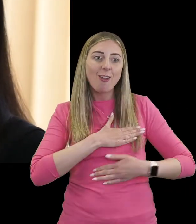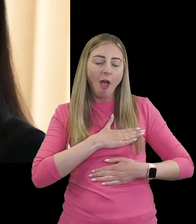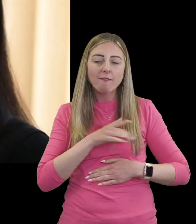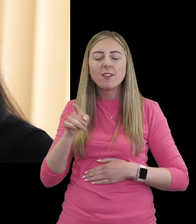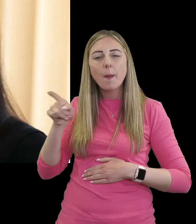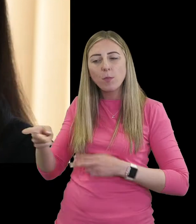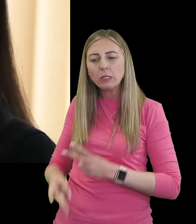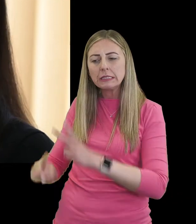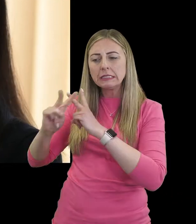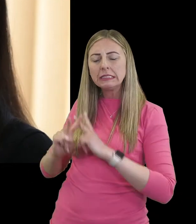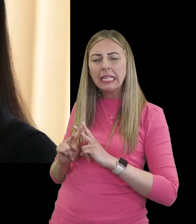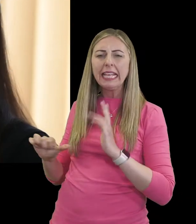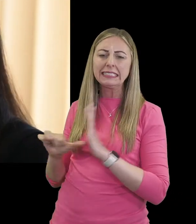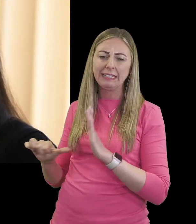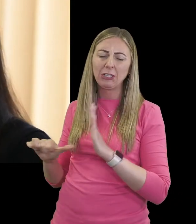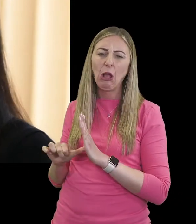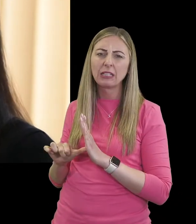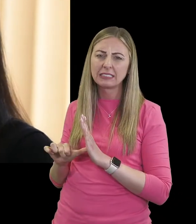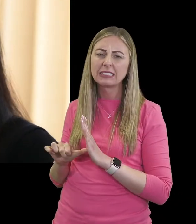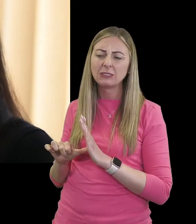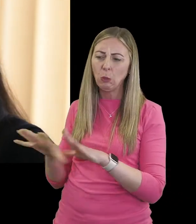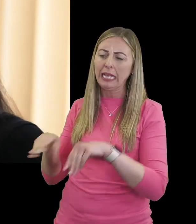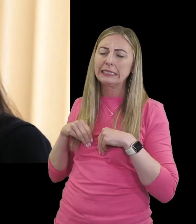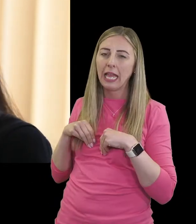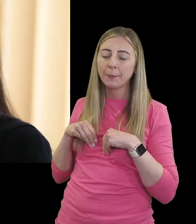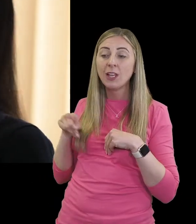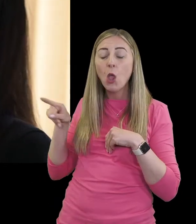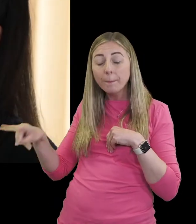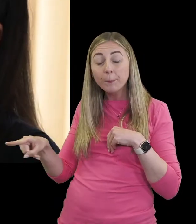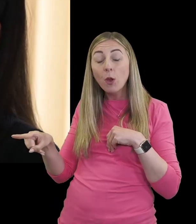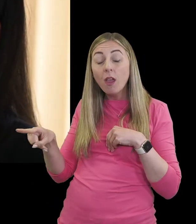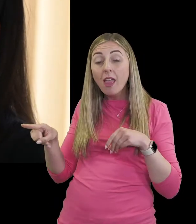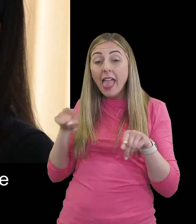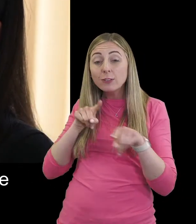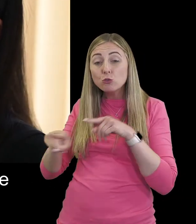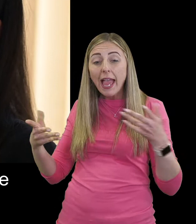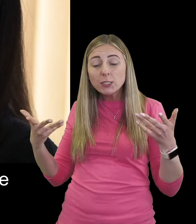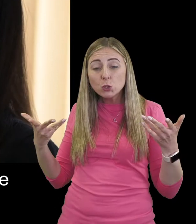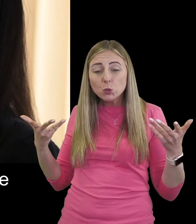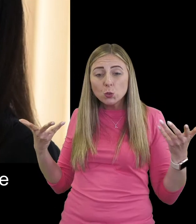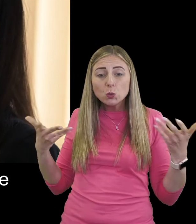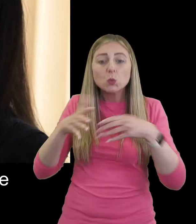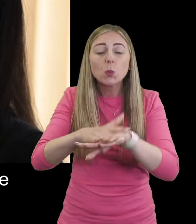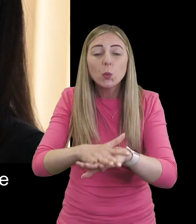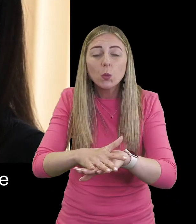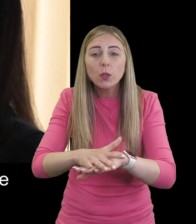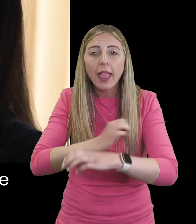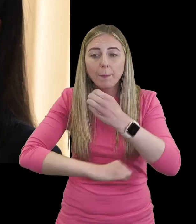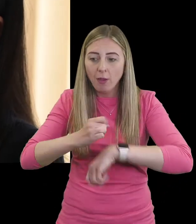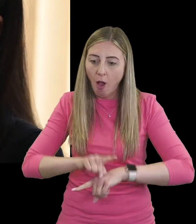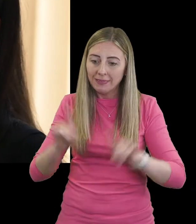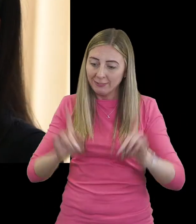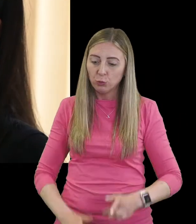And it is a unique experience, but I think I'm able to integrate that into the work that I do. So it's given me a different perspective on